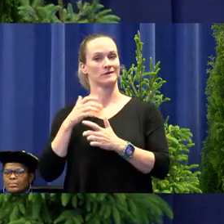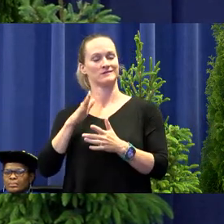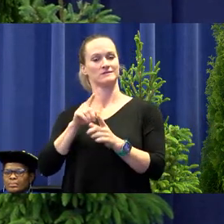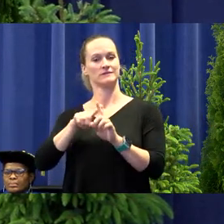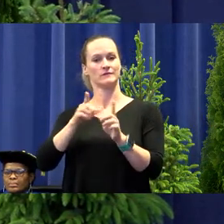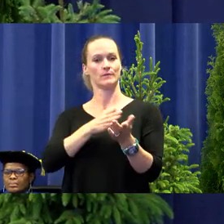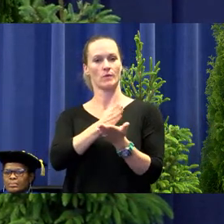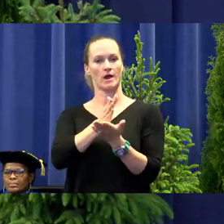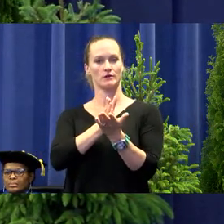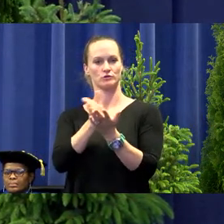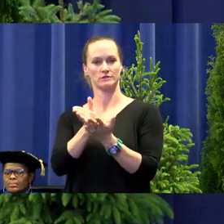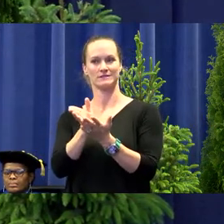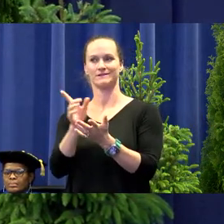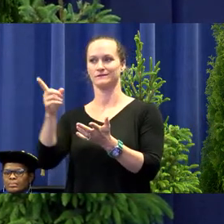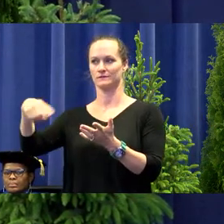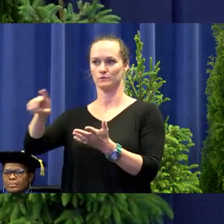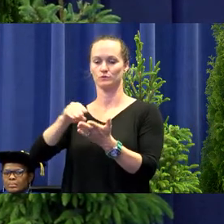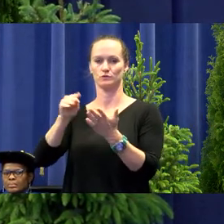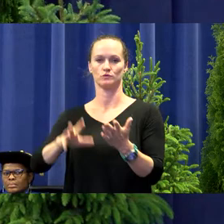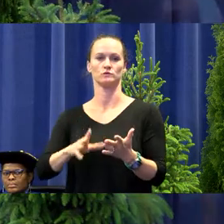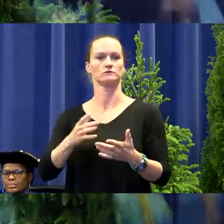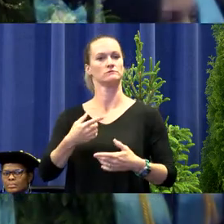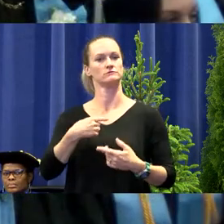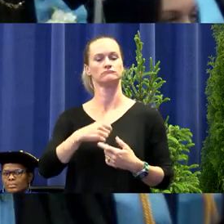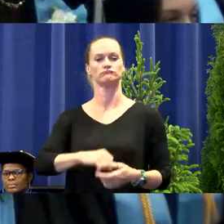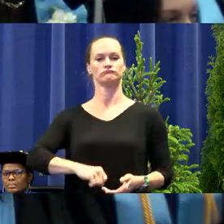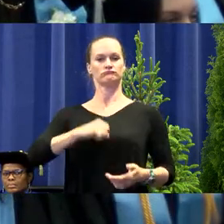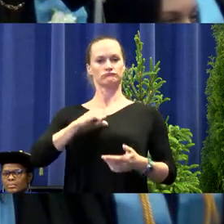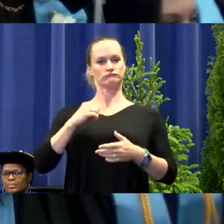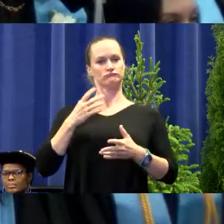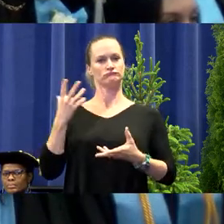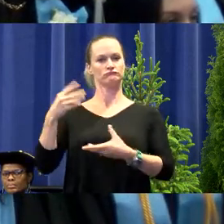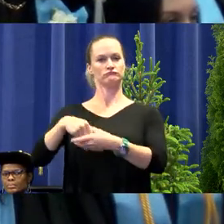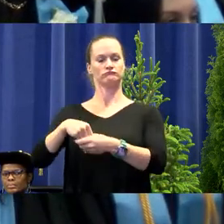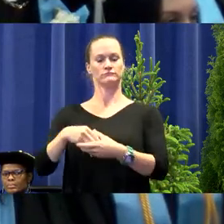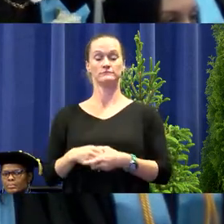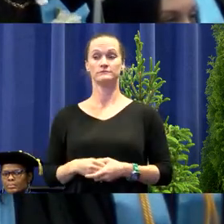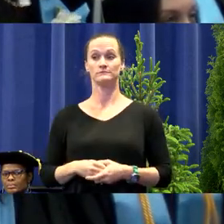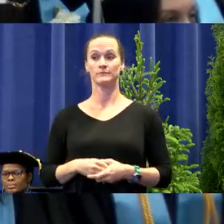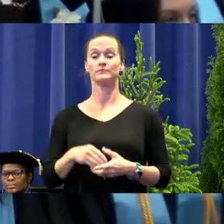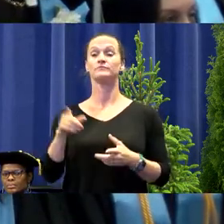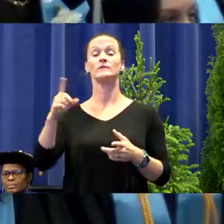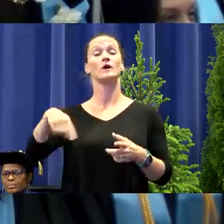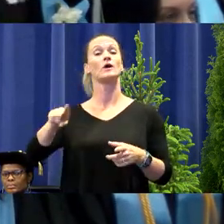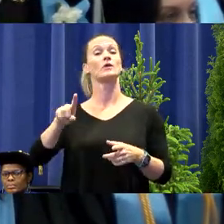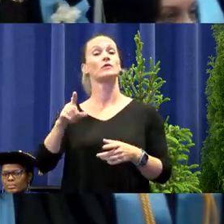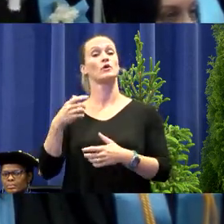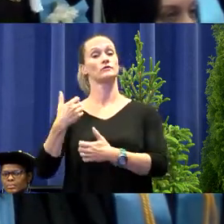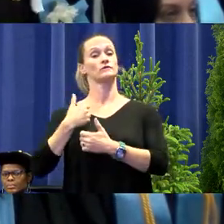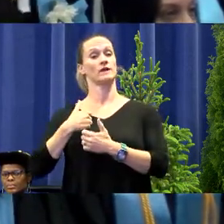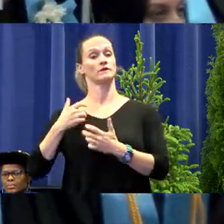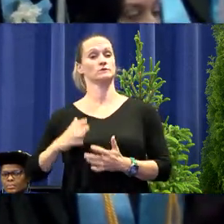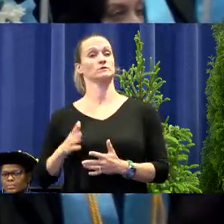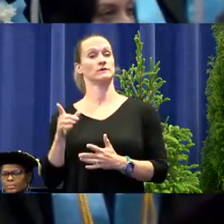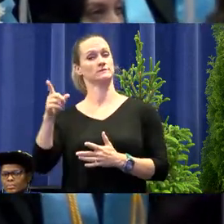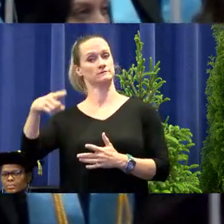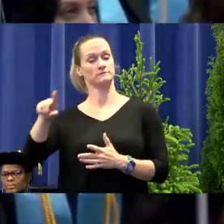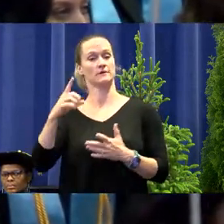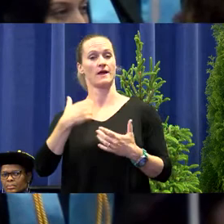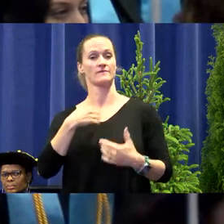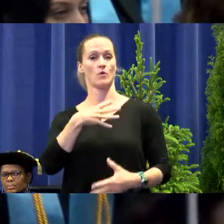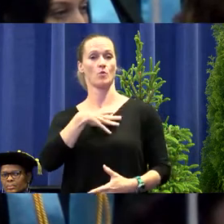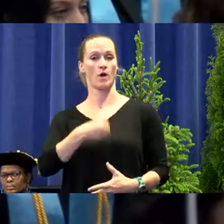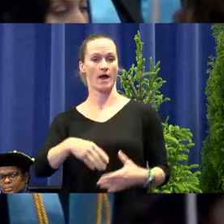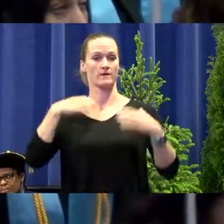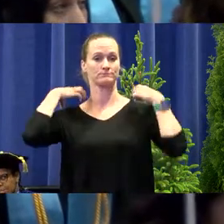served with dedication and honor. Our graduating veterans are wearing white stoles, red, white, and blue